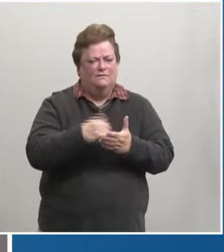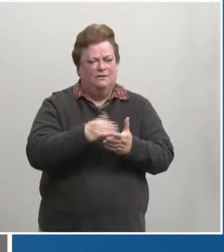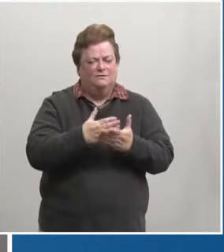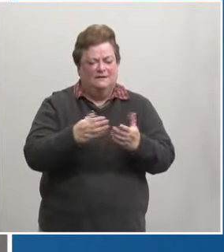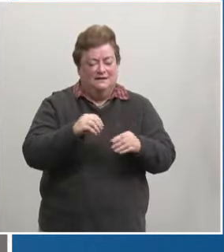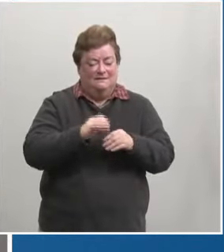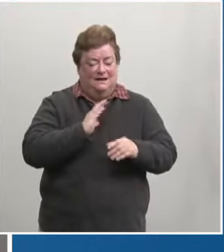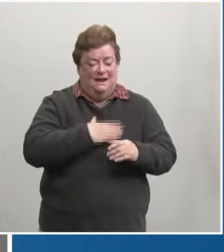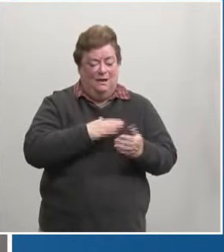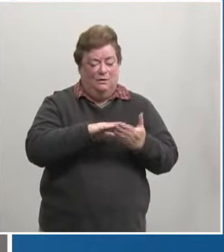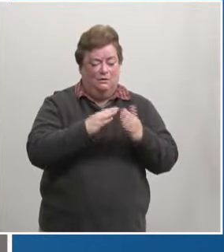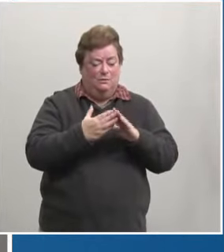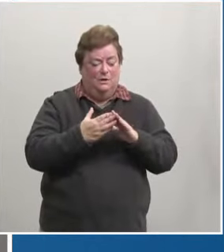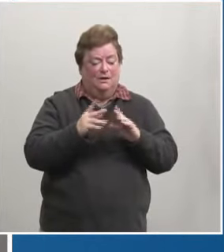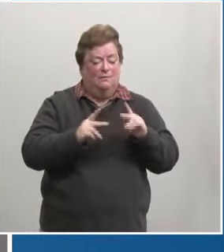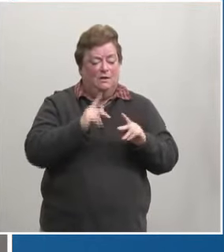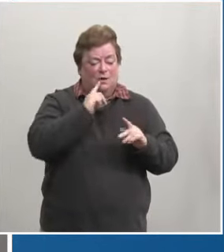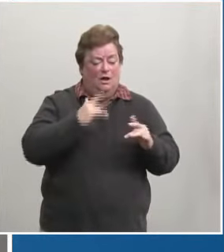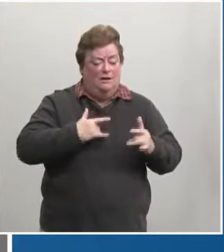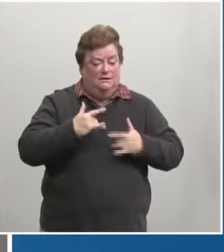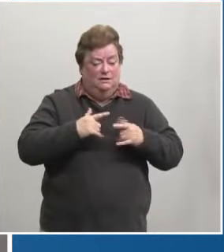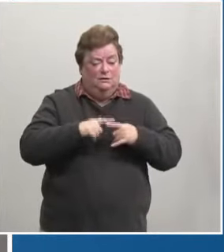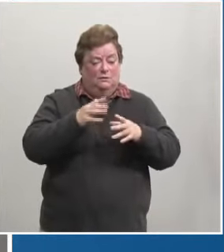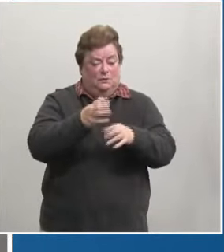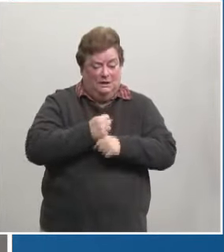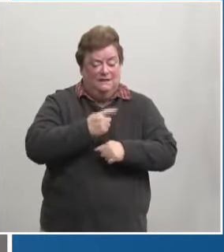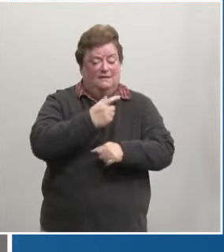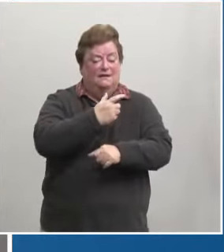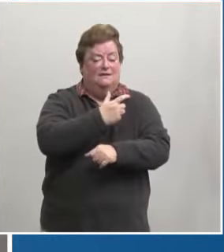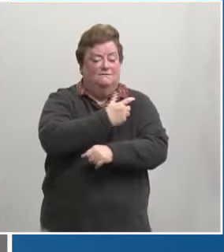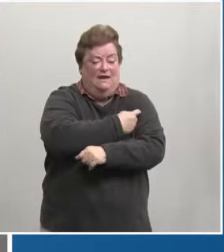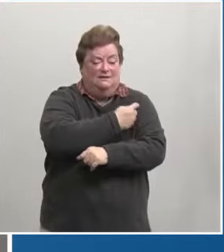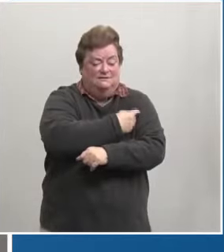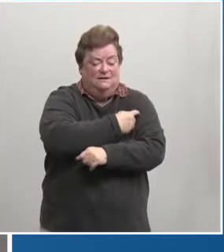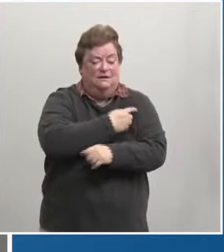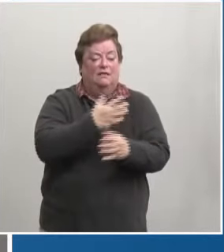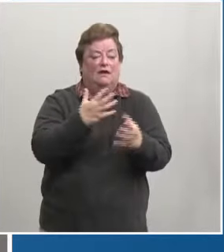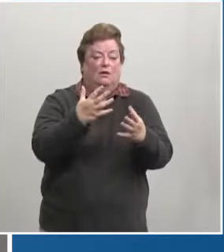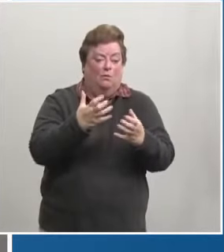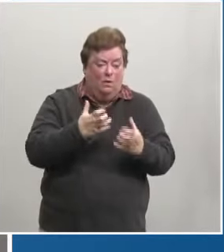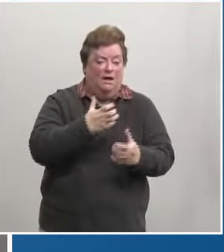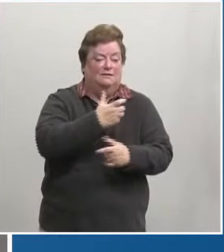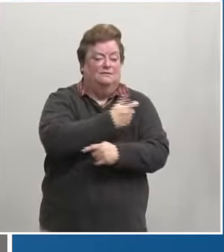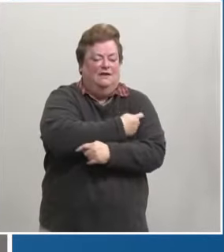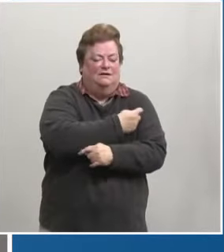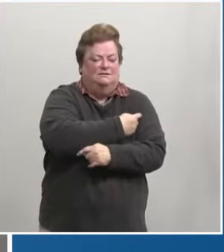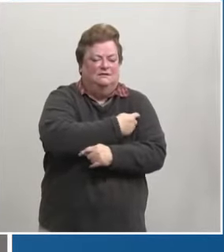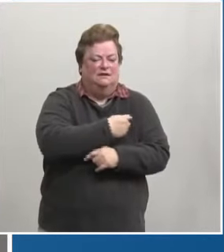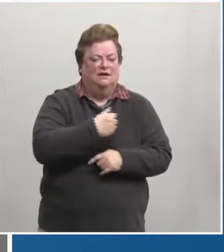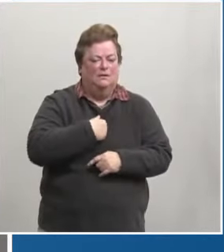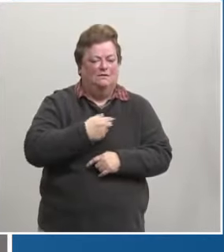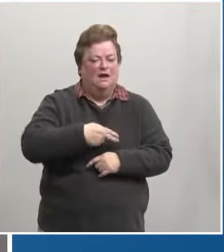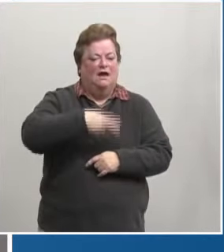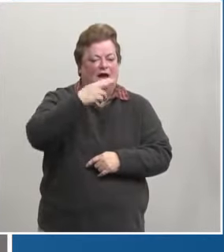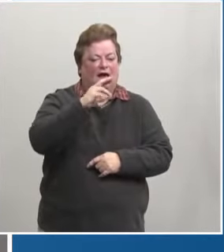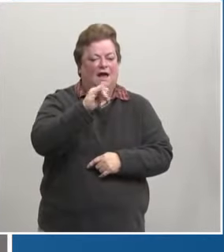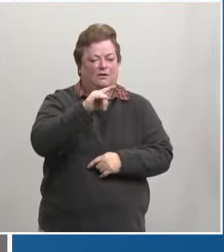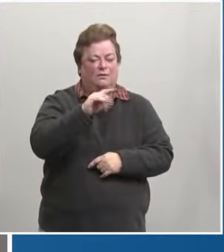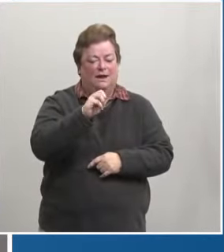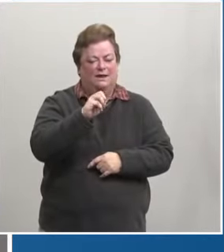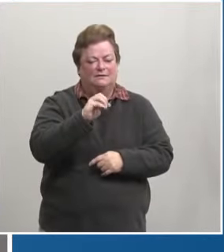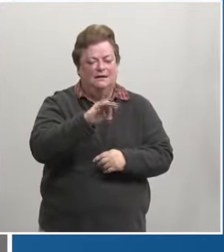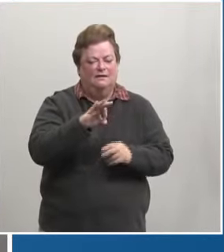our community. People are anxious to have the vaccine, and they want the vaccine. And we've had a really high rate of